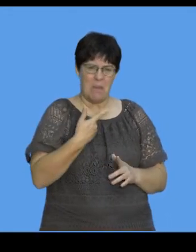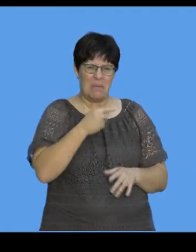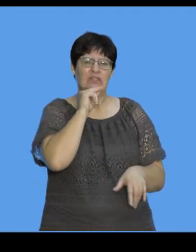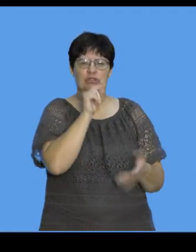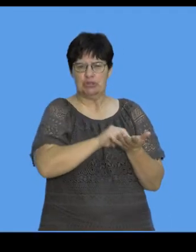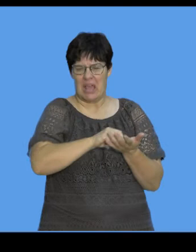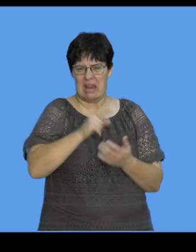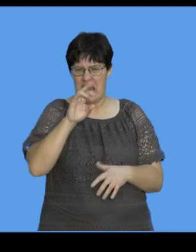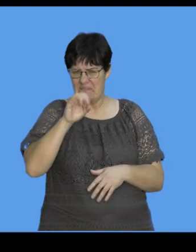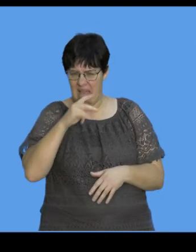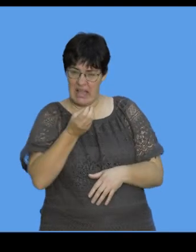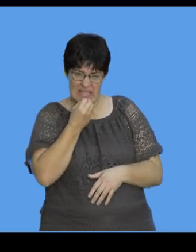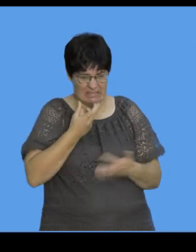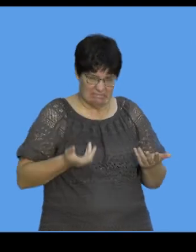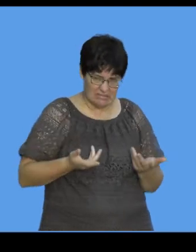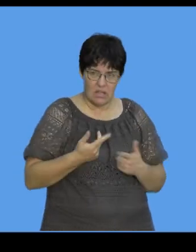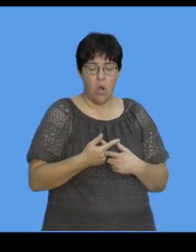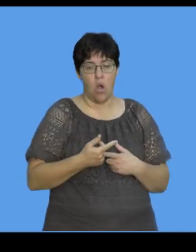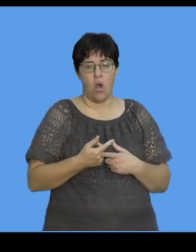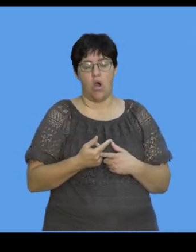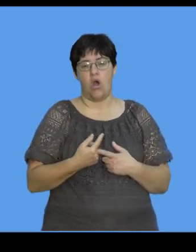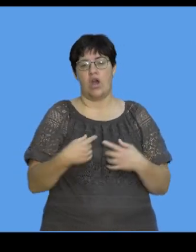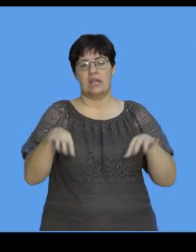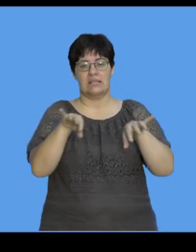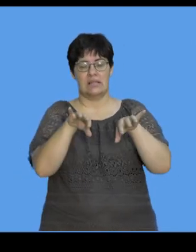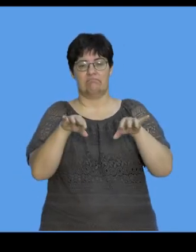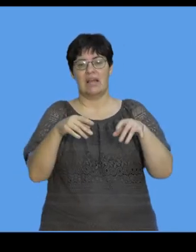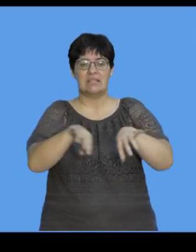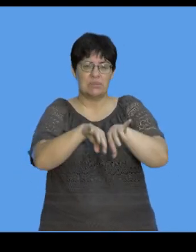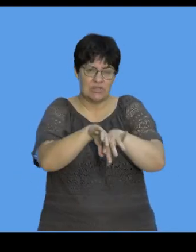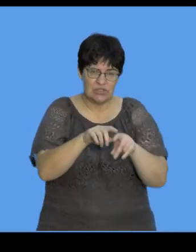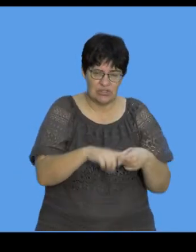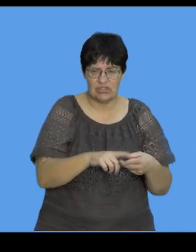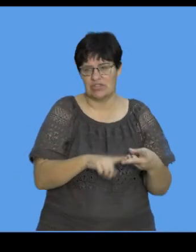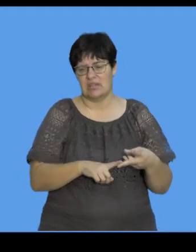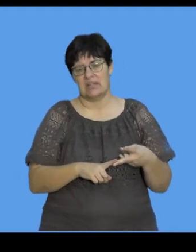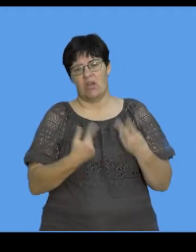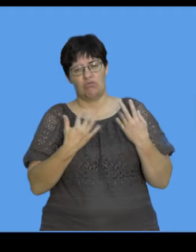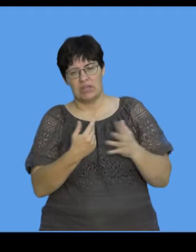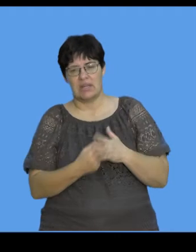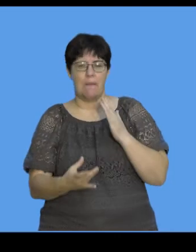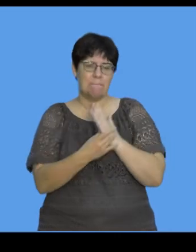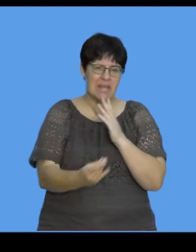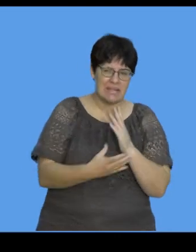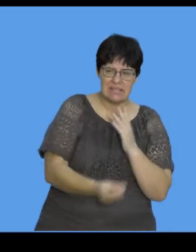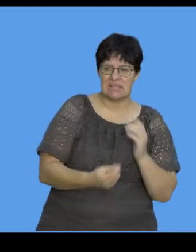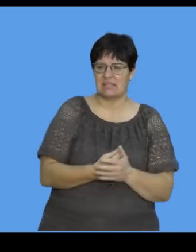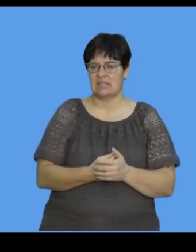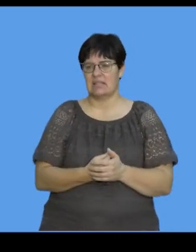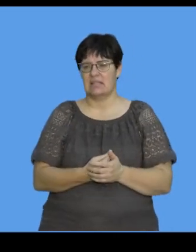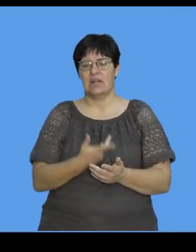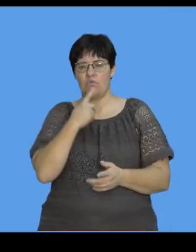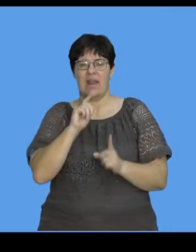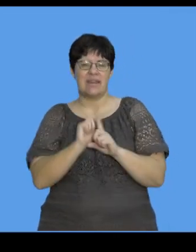livers. All right, that would be really good. Spinach is really this green spinach. In meats, in those of you who